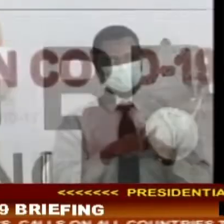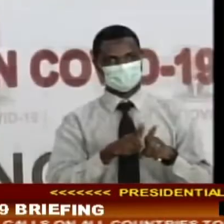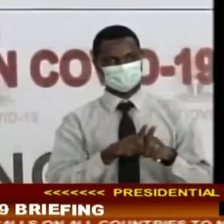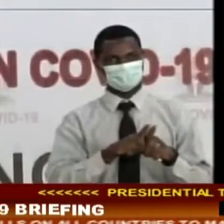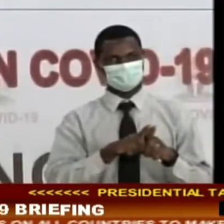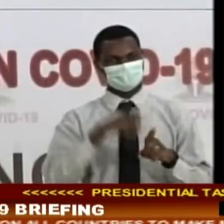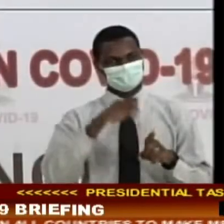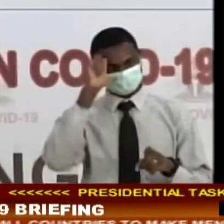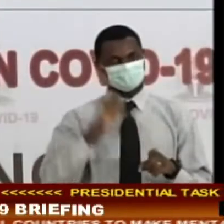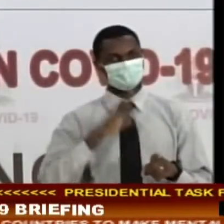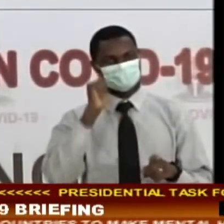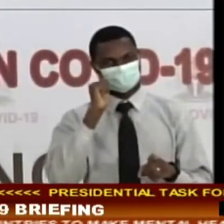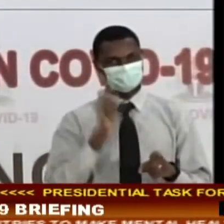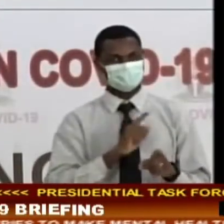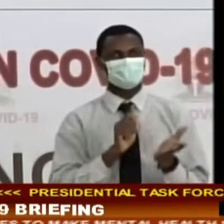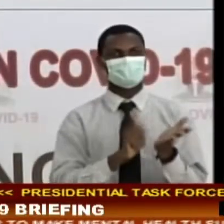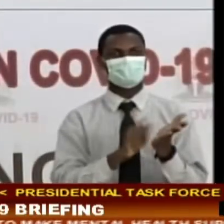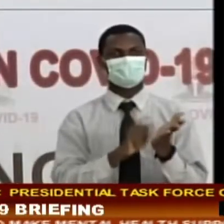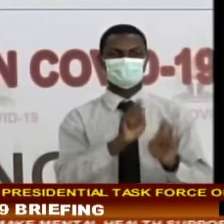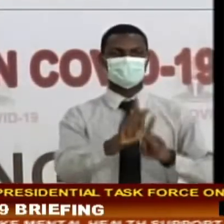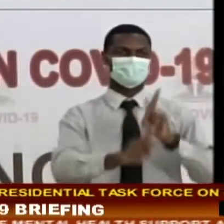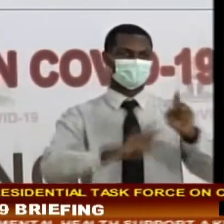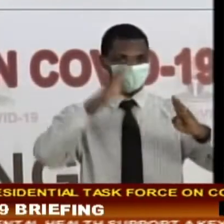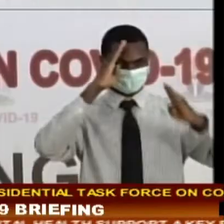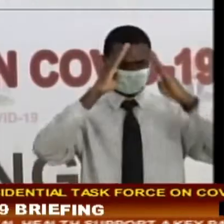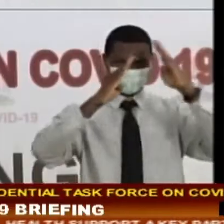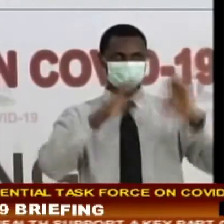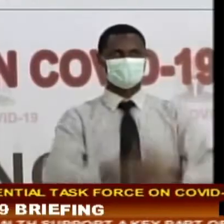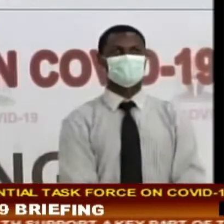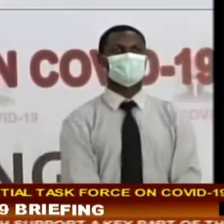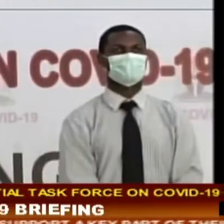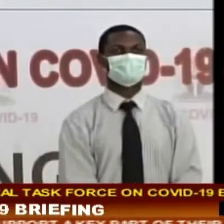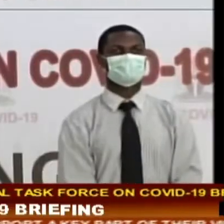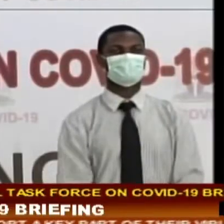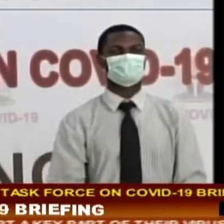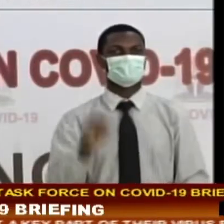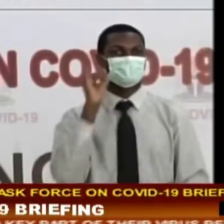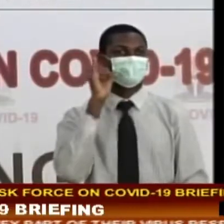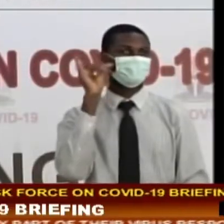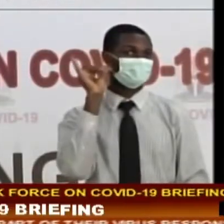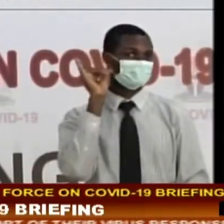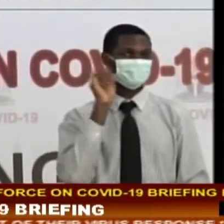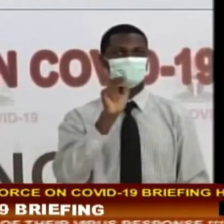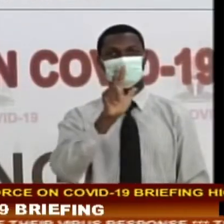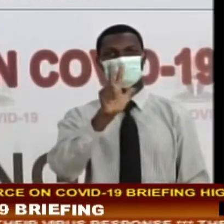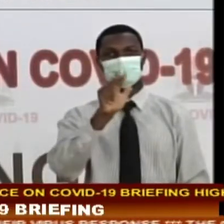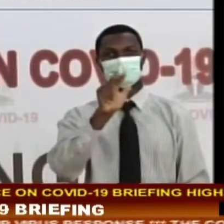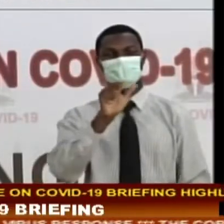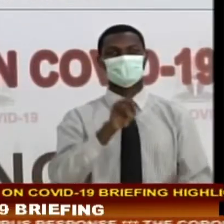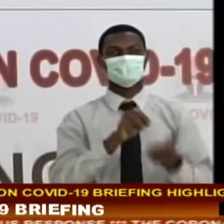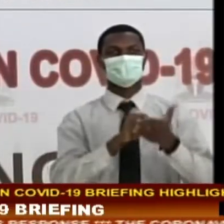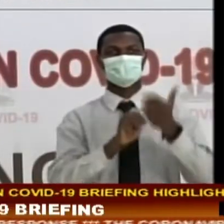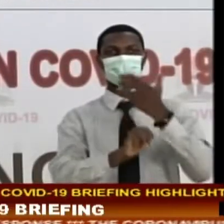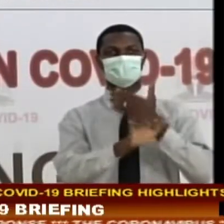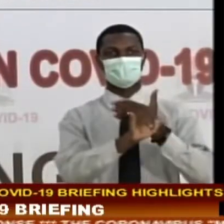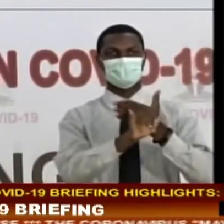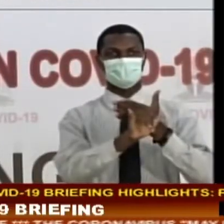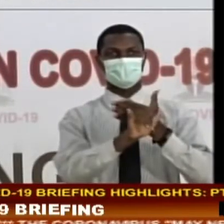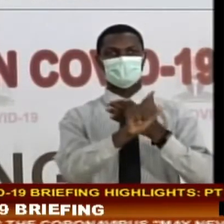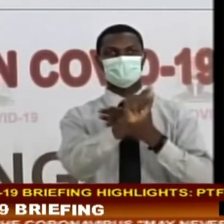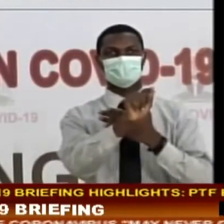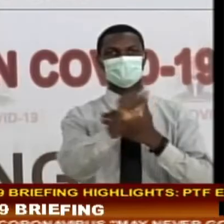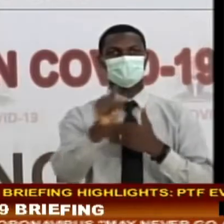and gentlemen of the press yesterday the 13th of of May